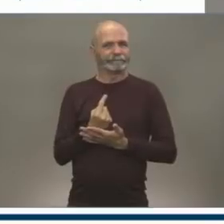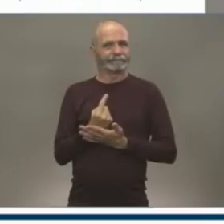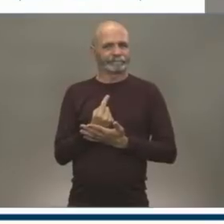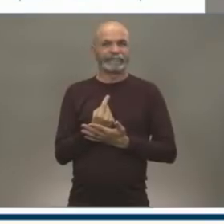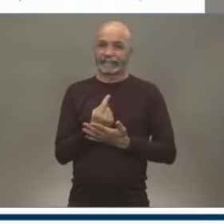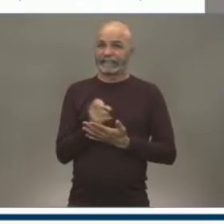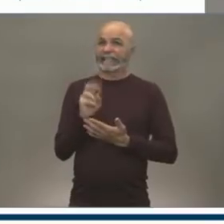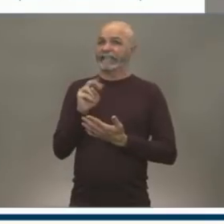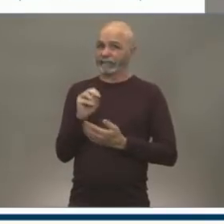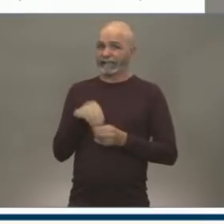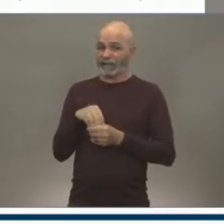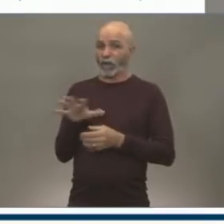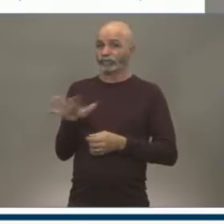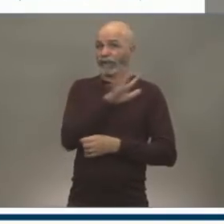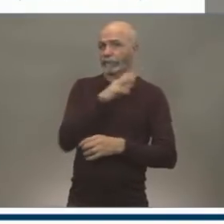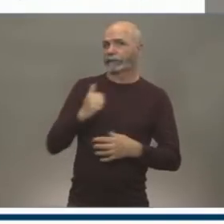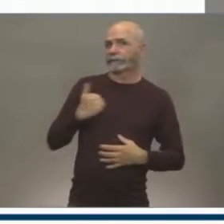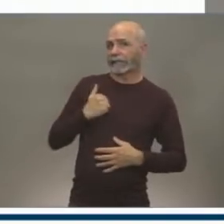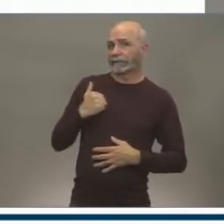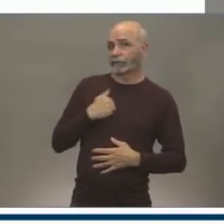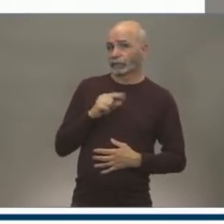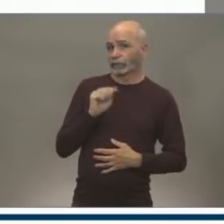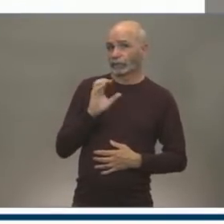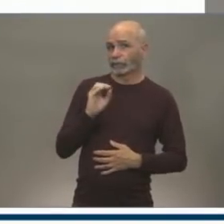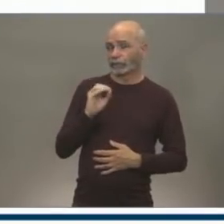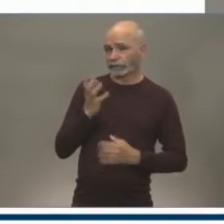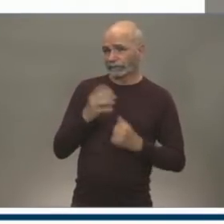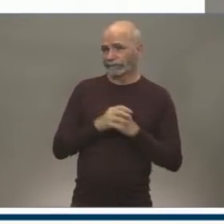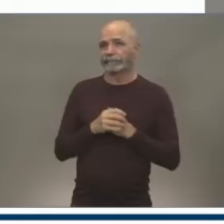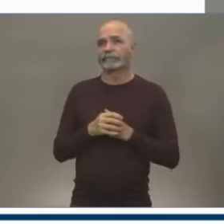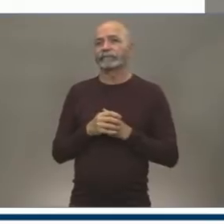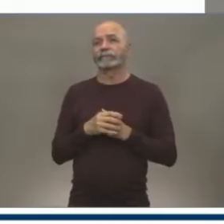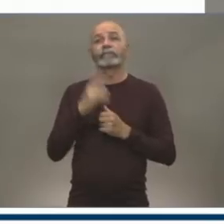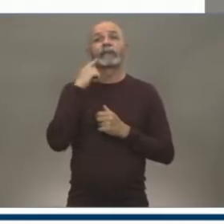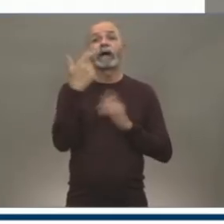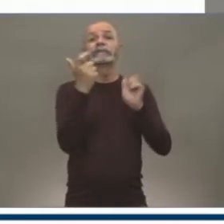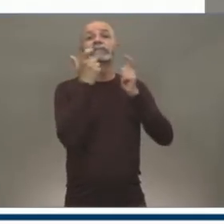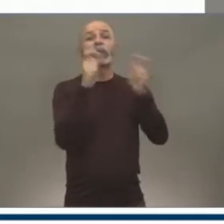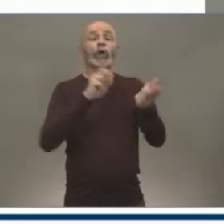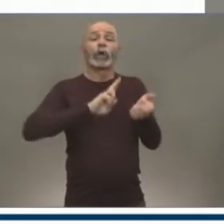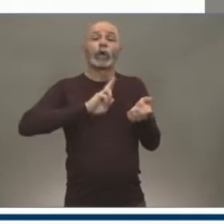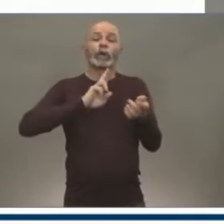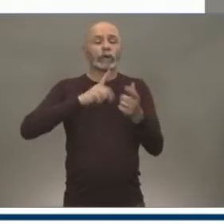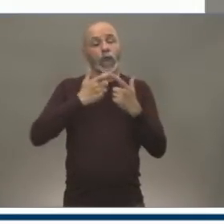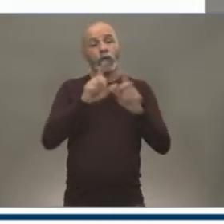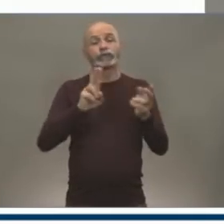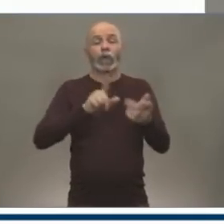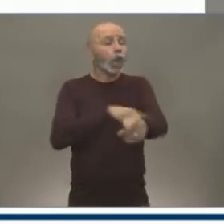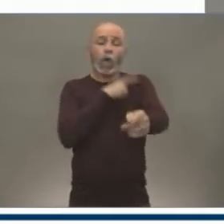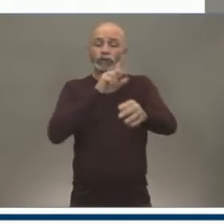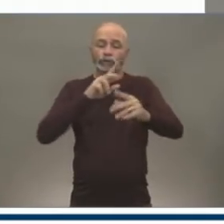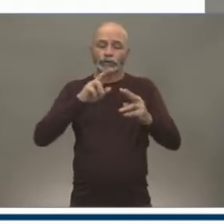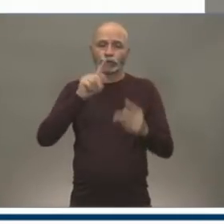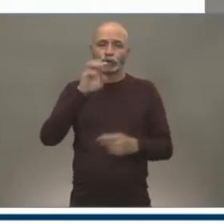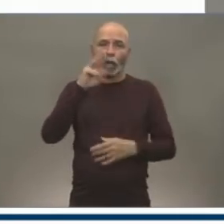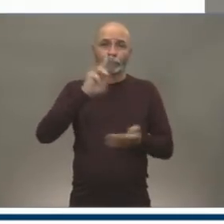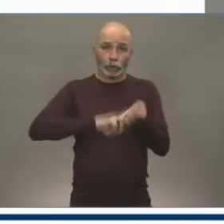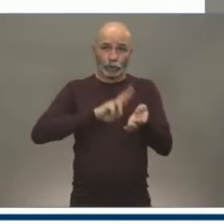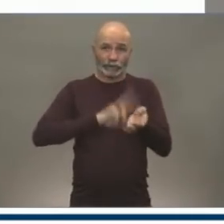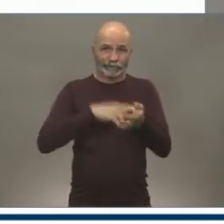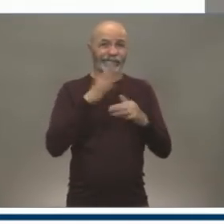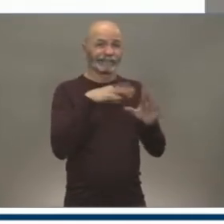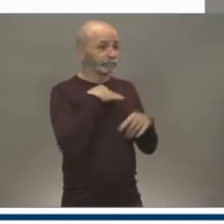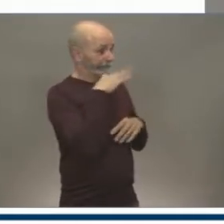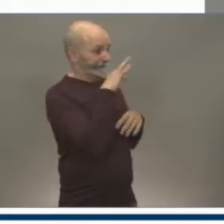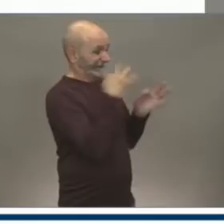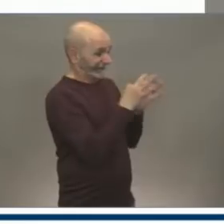also the first day of our serial testing in long-term care. This is part of our effort to monitor, reduce, and prevent the spread of COVID-19